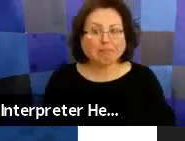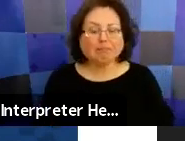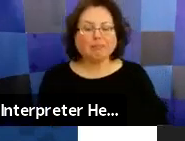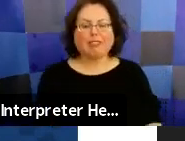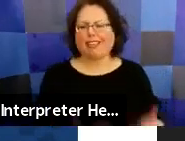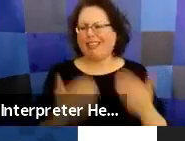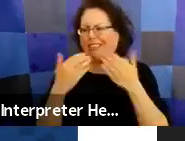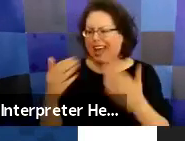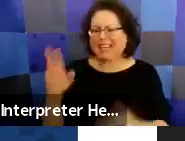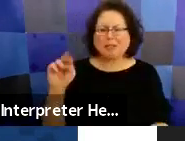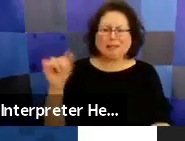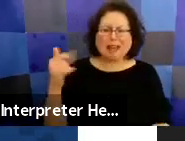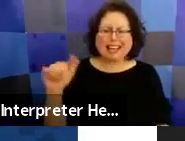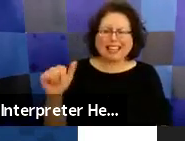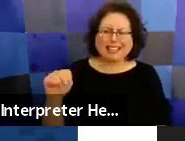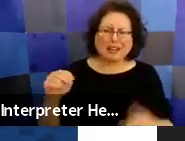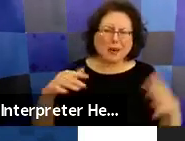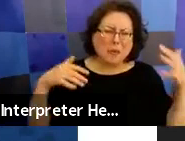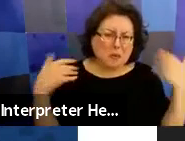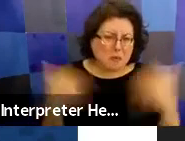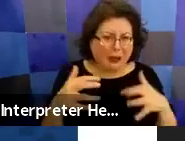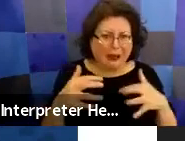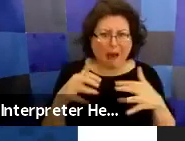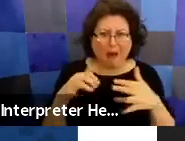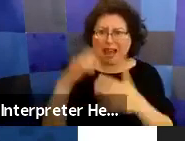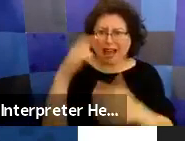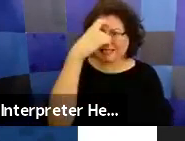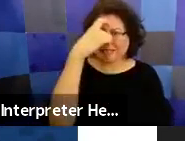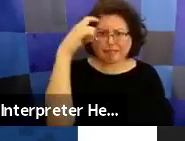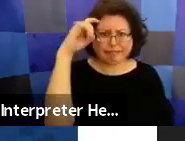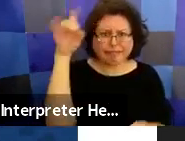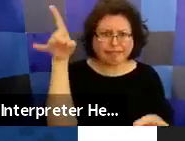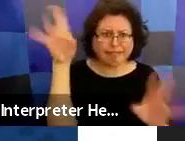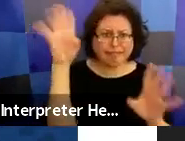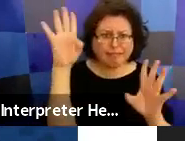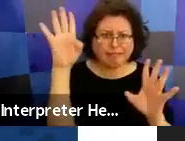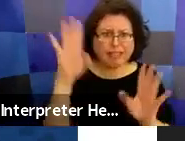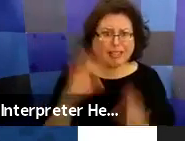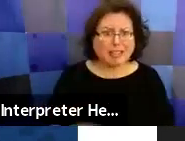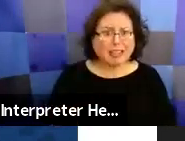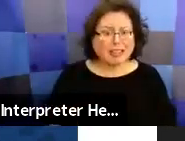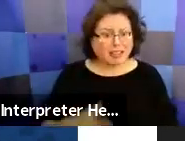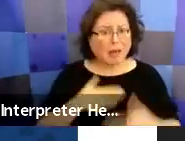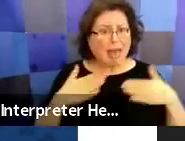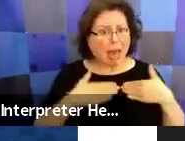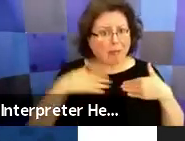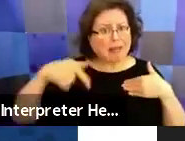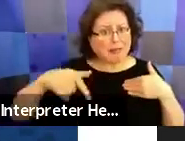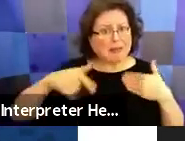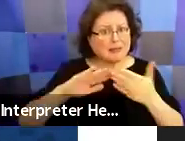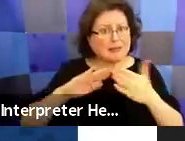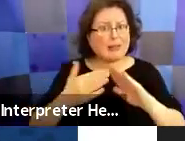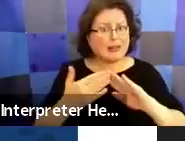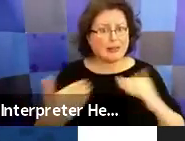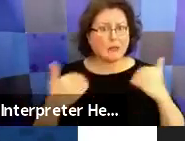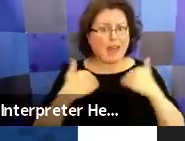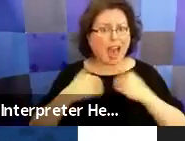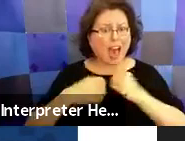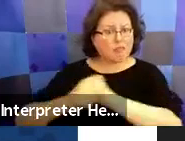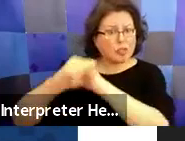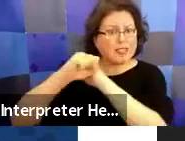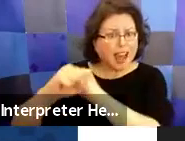Thanks, Megan. Wow, that sounds horrifying. And I'm glad that in our city, we have that